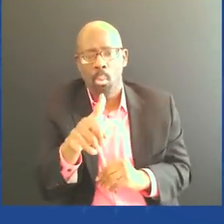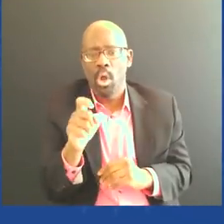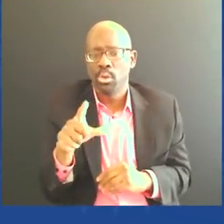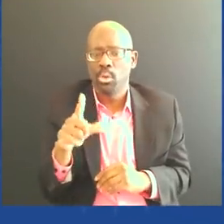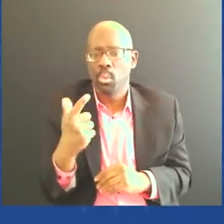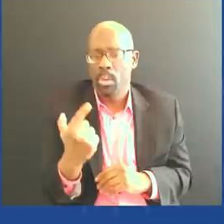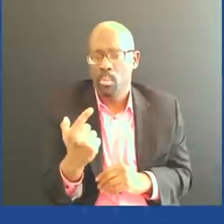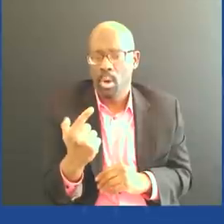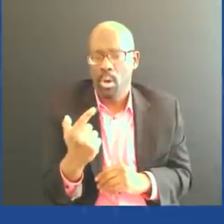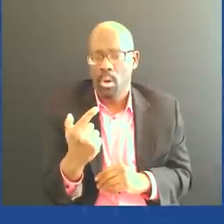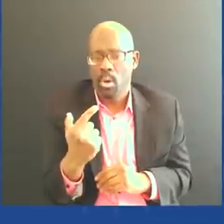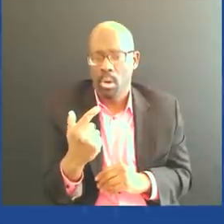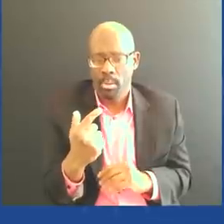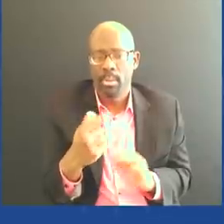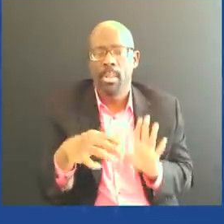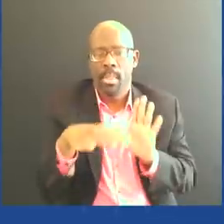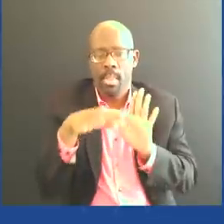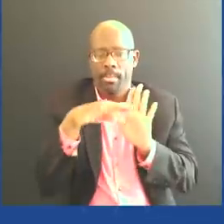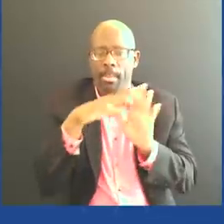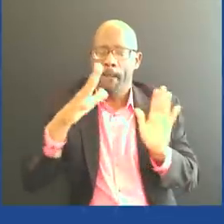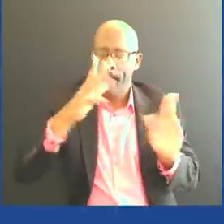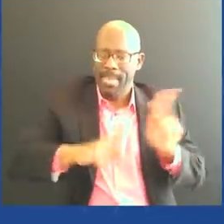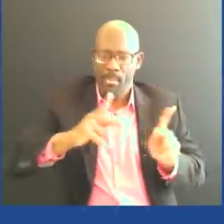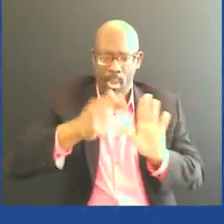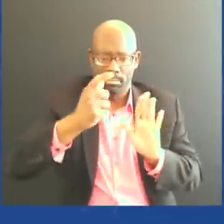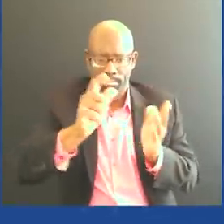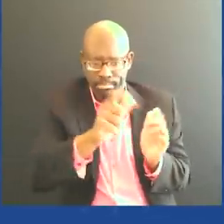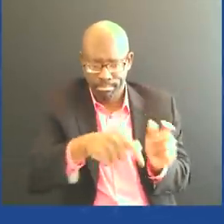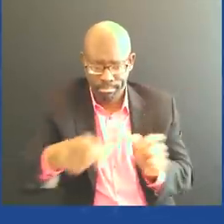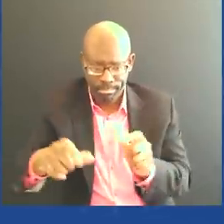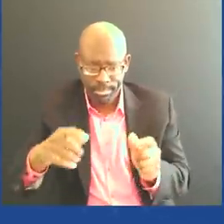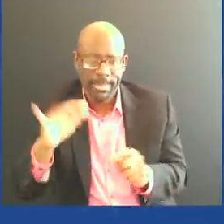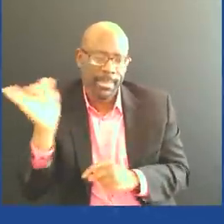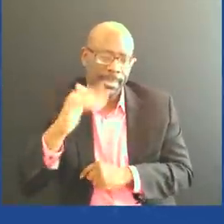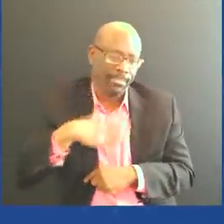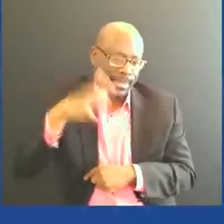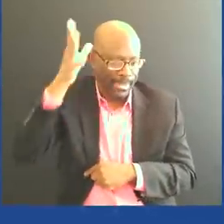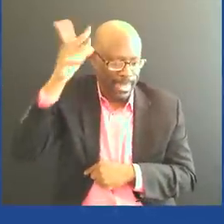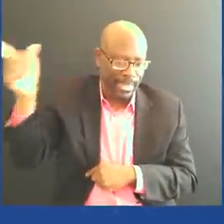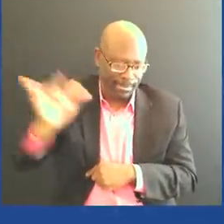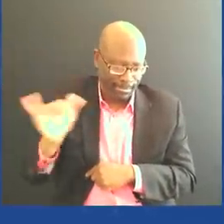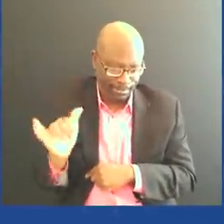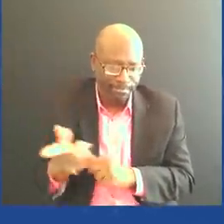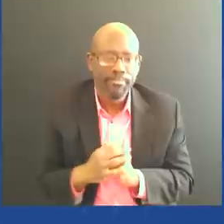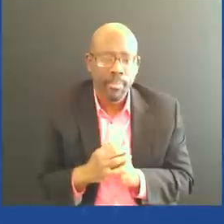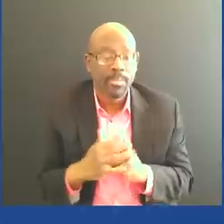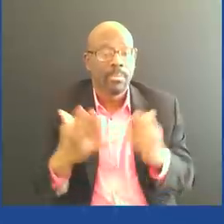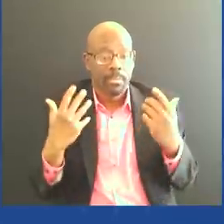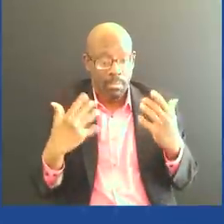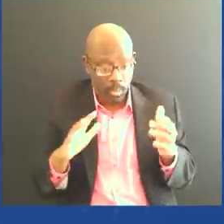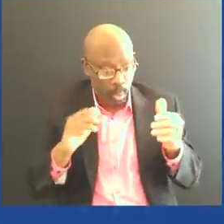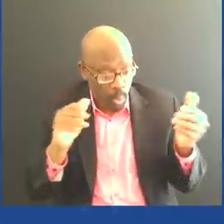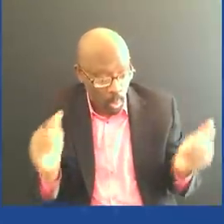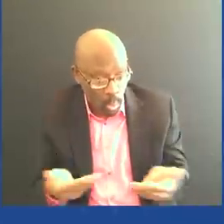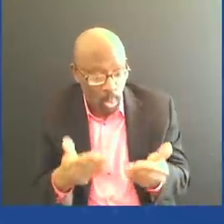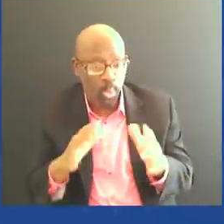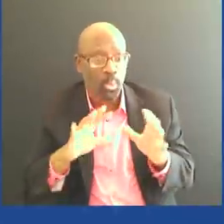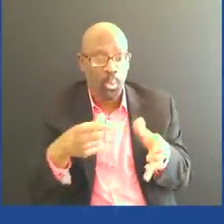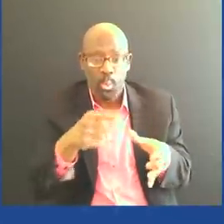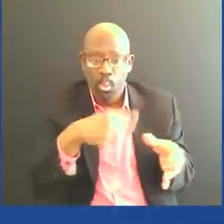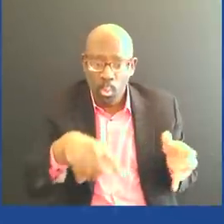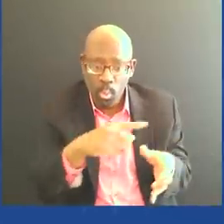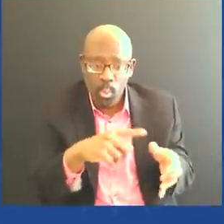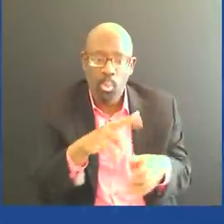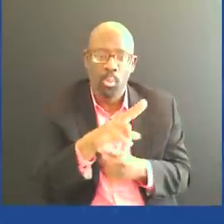my dad was. With that said, and having introduced the crew of the USS Delaware to the people of Delaware, let me take a minute now